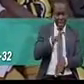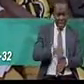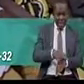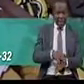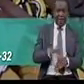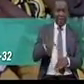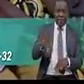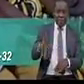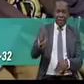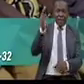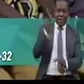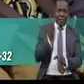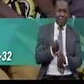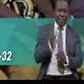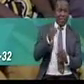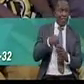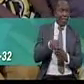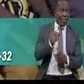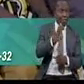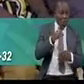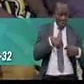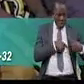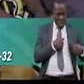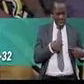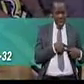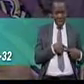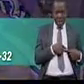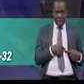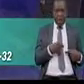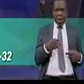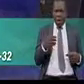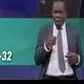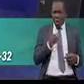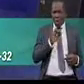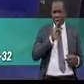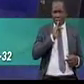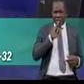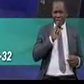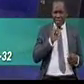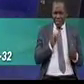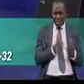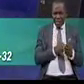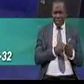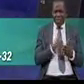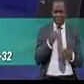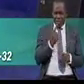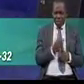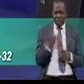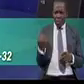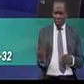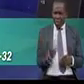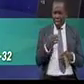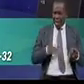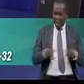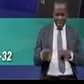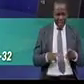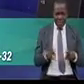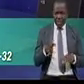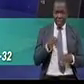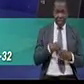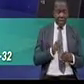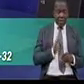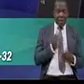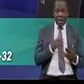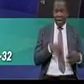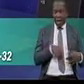activity, action? Or is only this and that? But faith is missing. The rapture